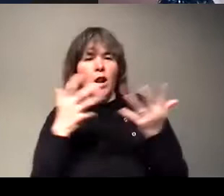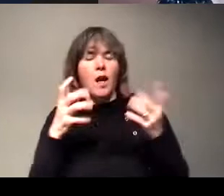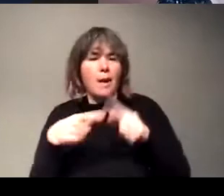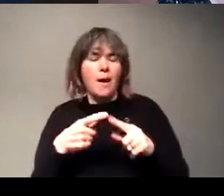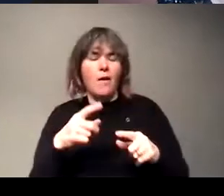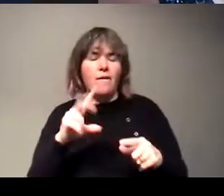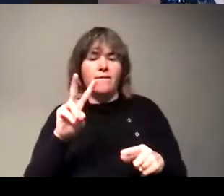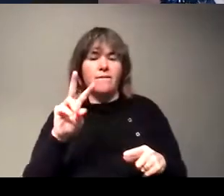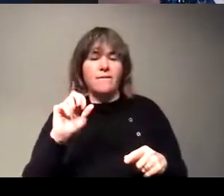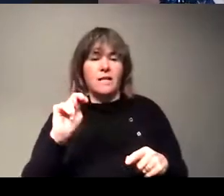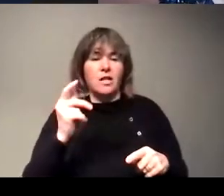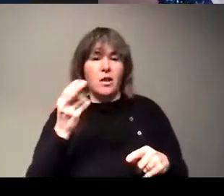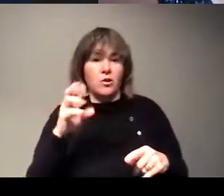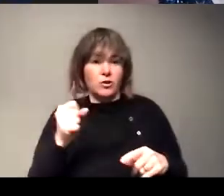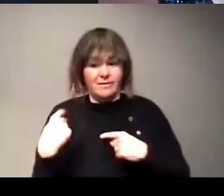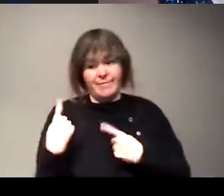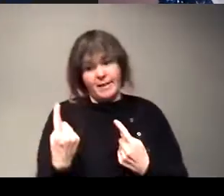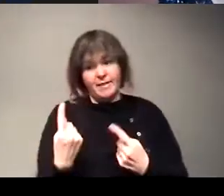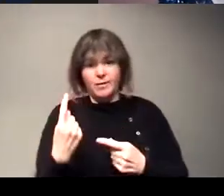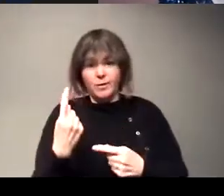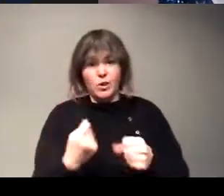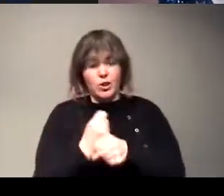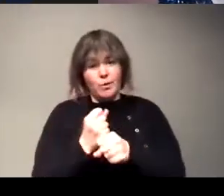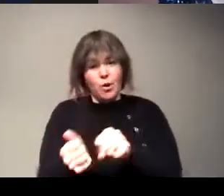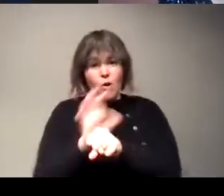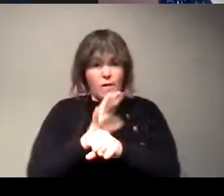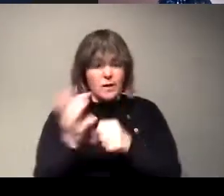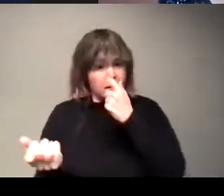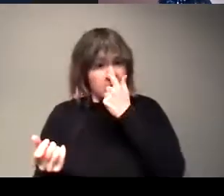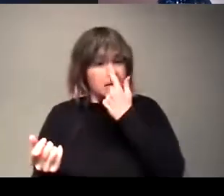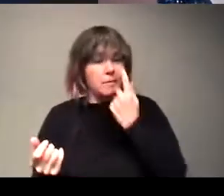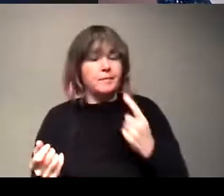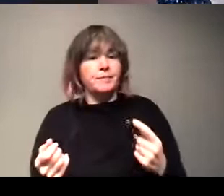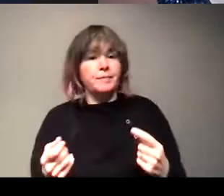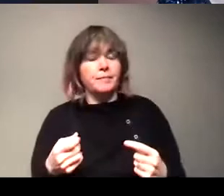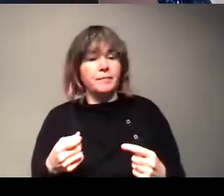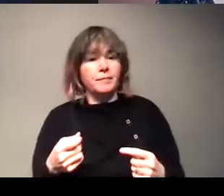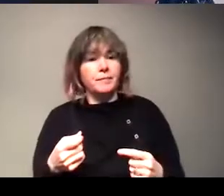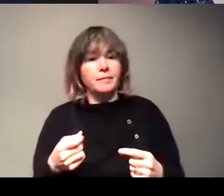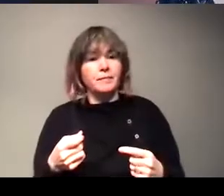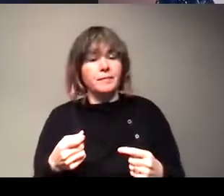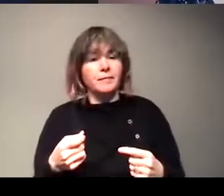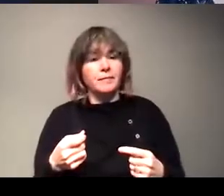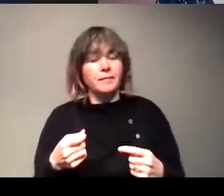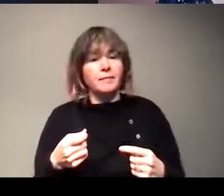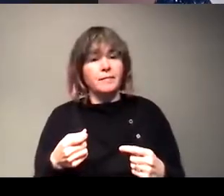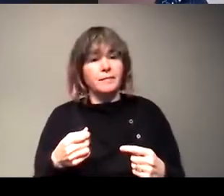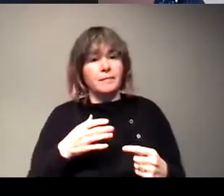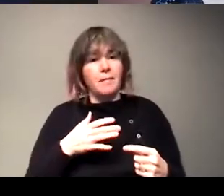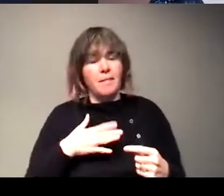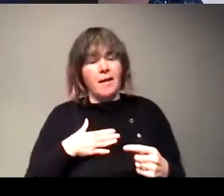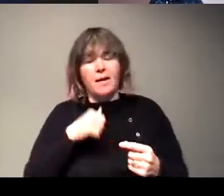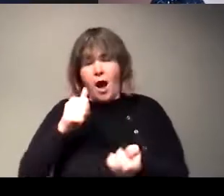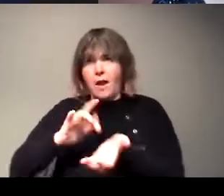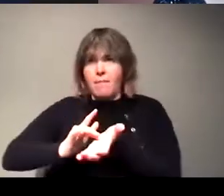ventilators the past year or so, and those are, in my non-medical